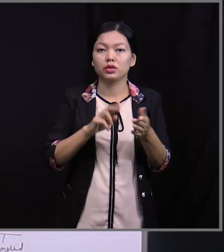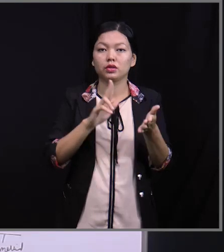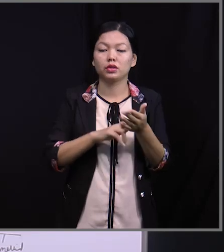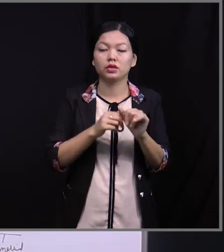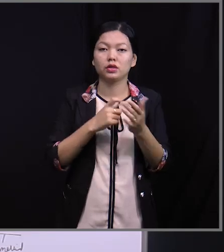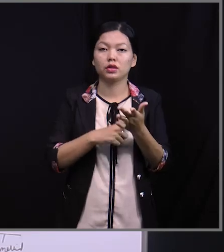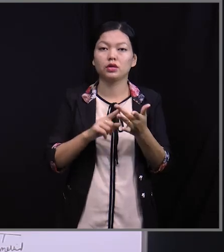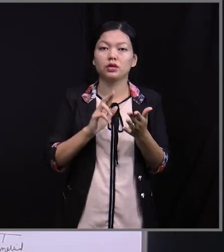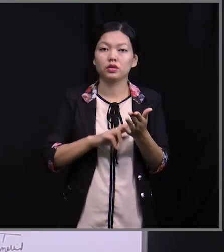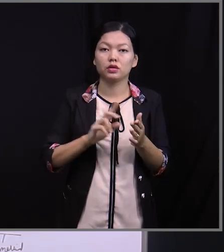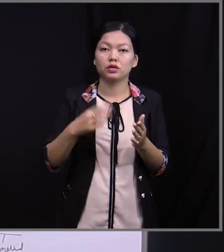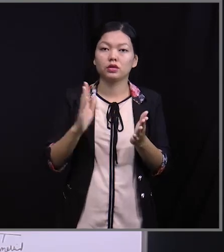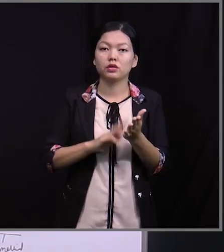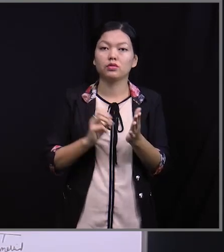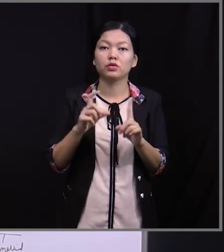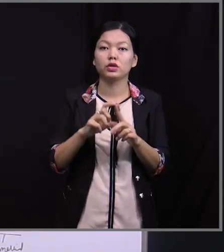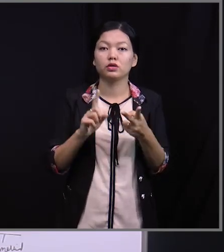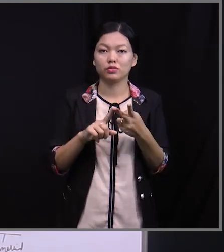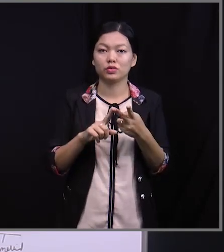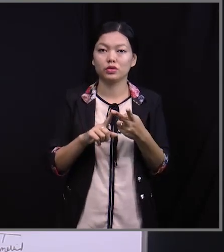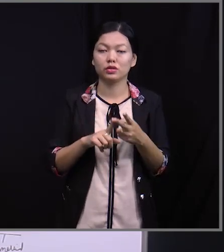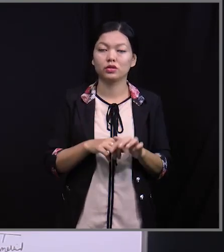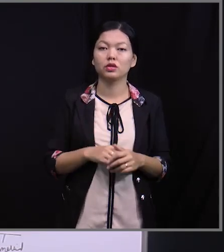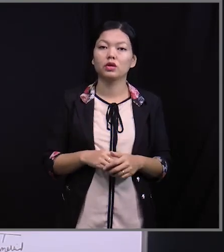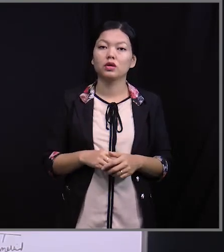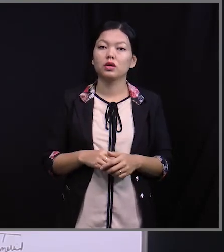in 1981, the main source of his financing the